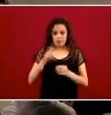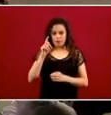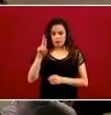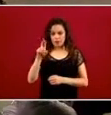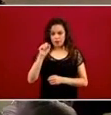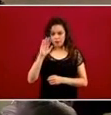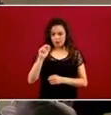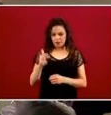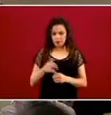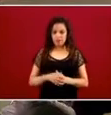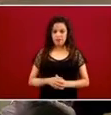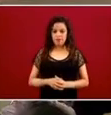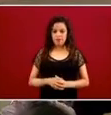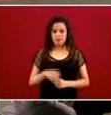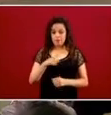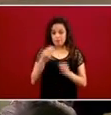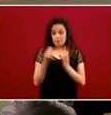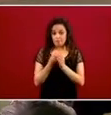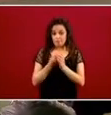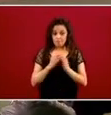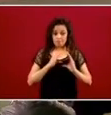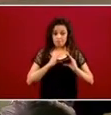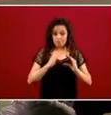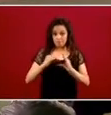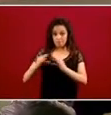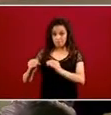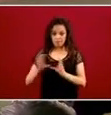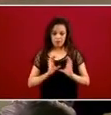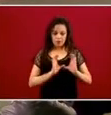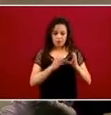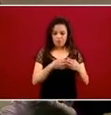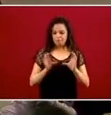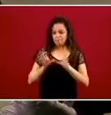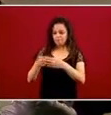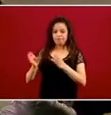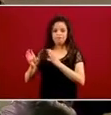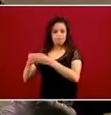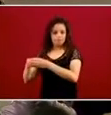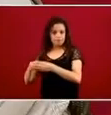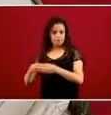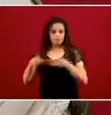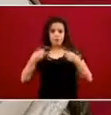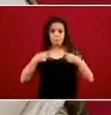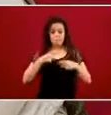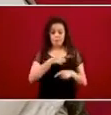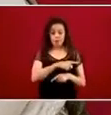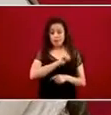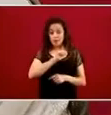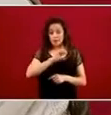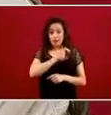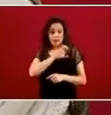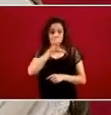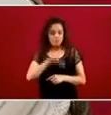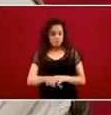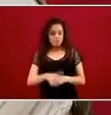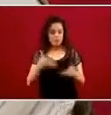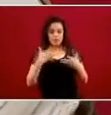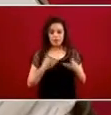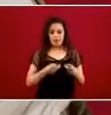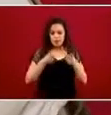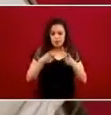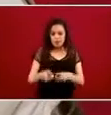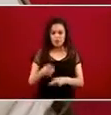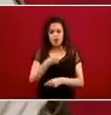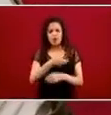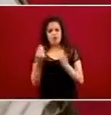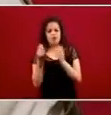has been mentioned by Dr. Svag is that this training is sector-based training, which means